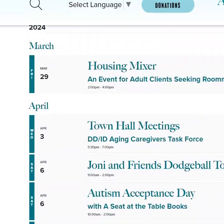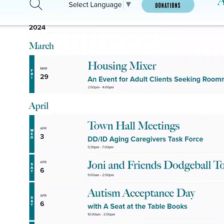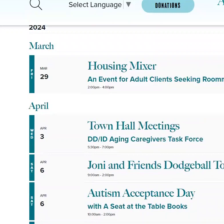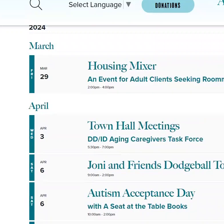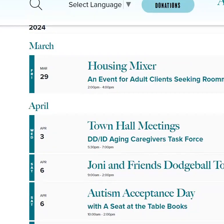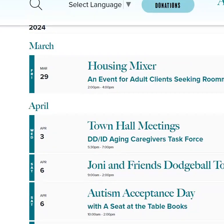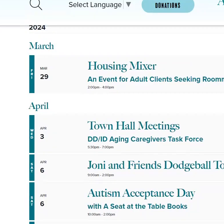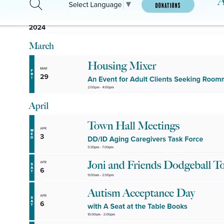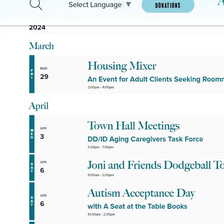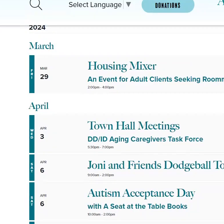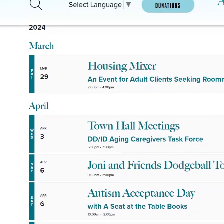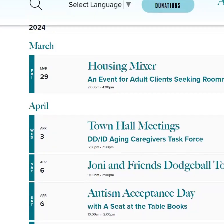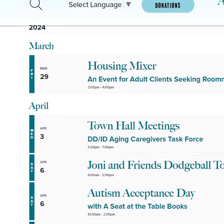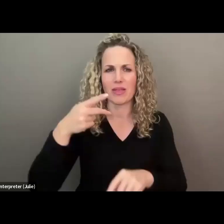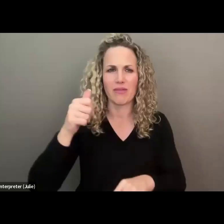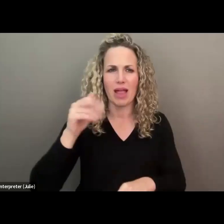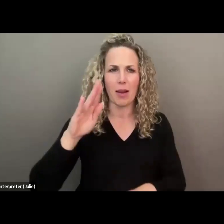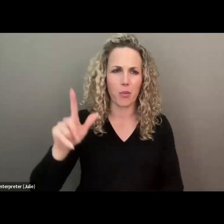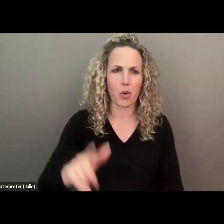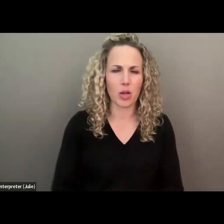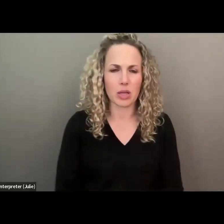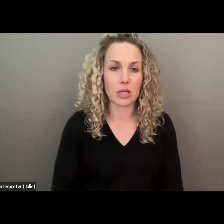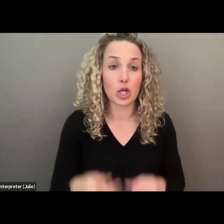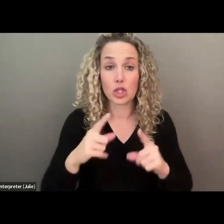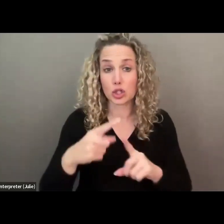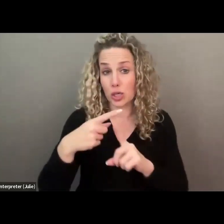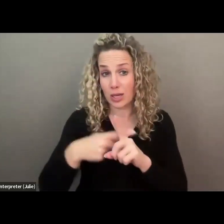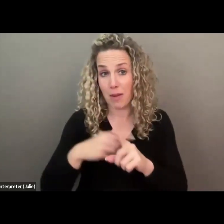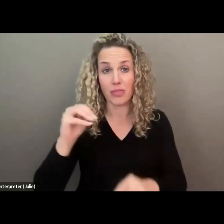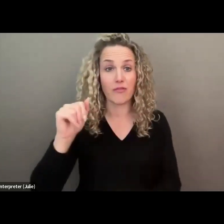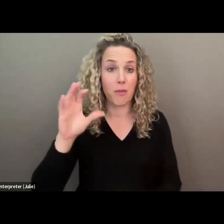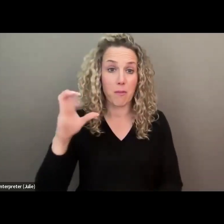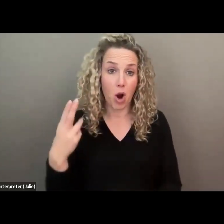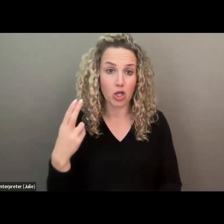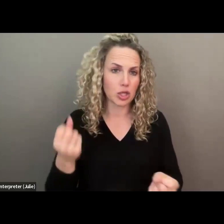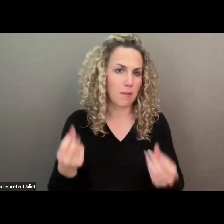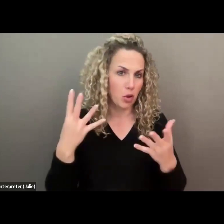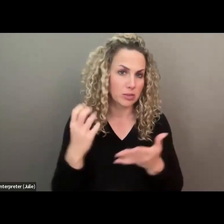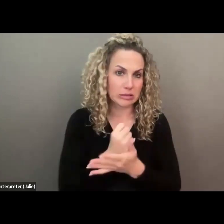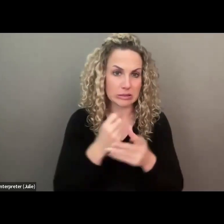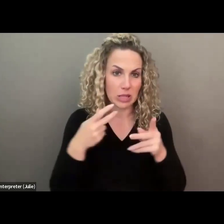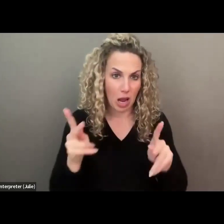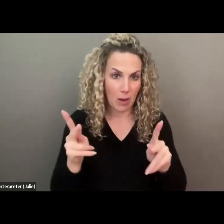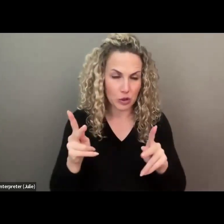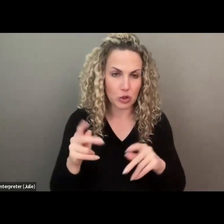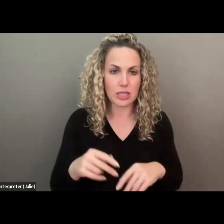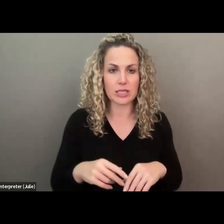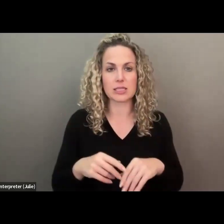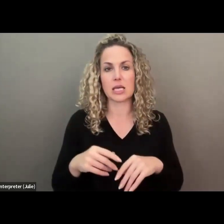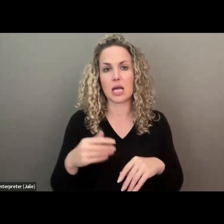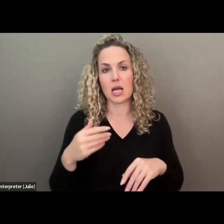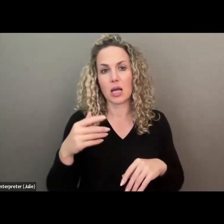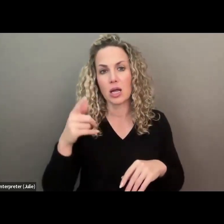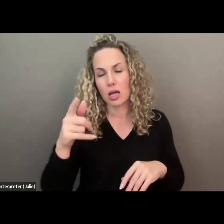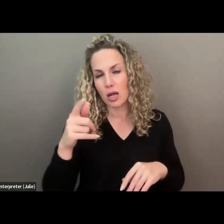activities during the month of April. So wanted to throw that out there. During the month of March, there was multiple opportunities where we got